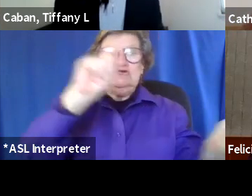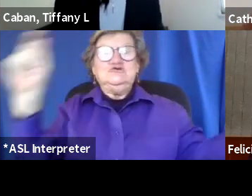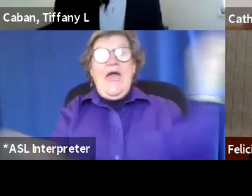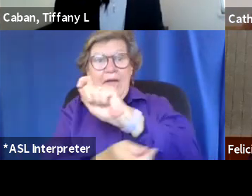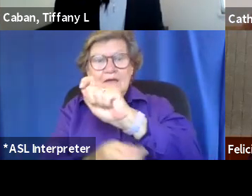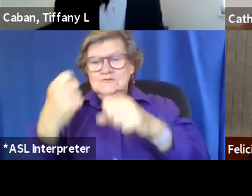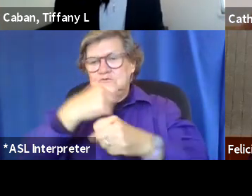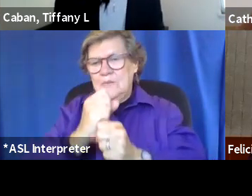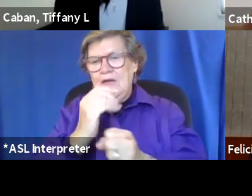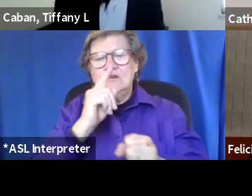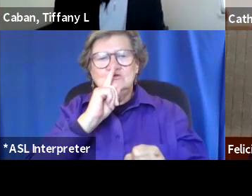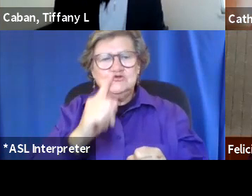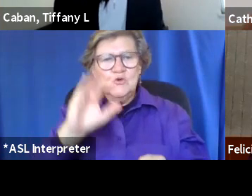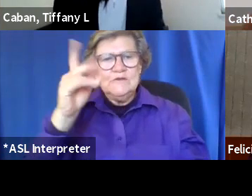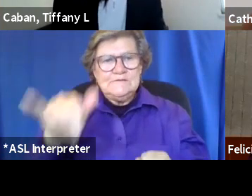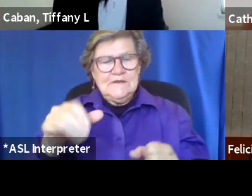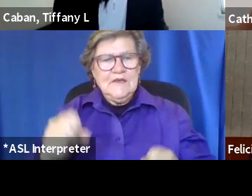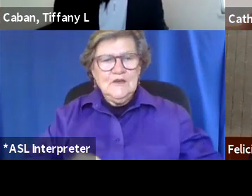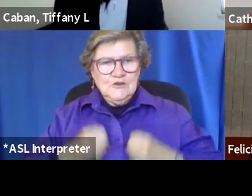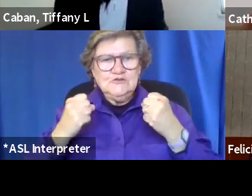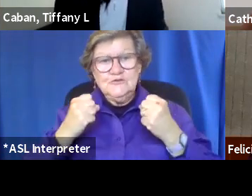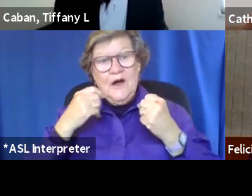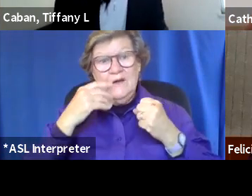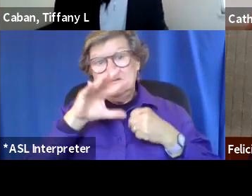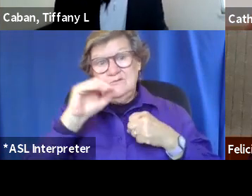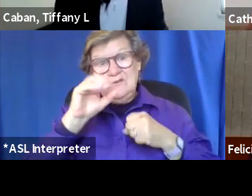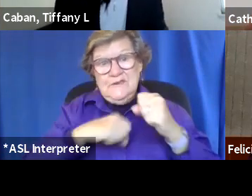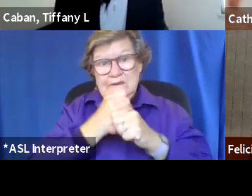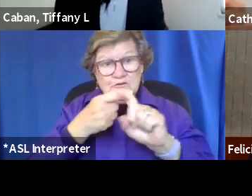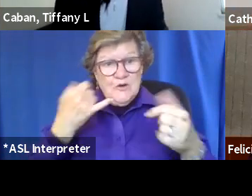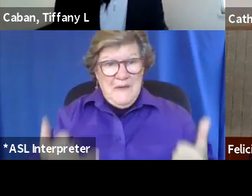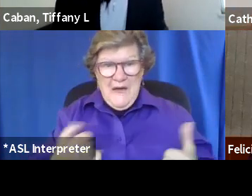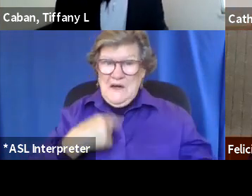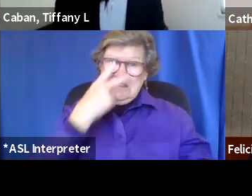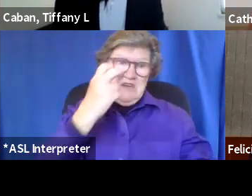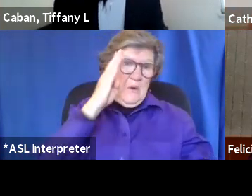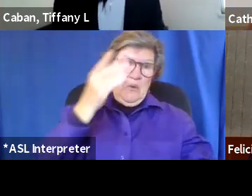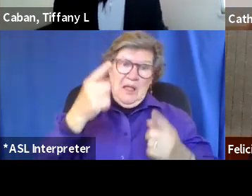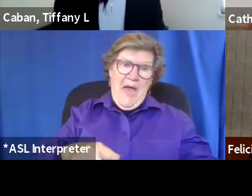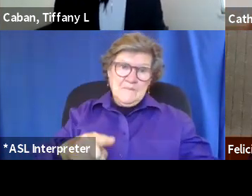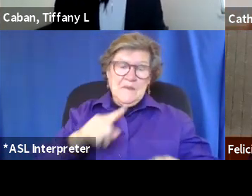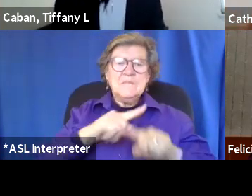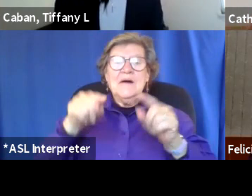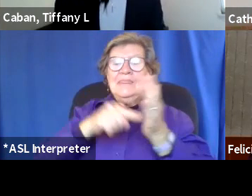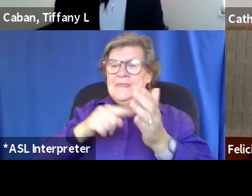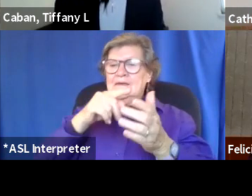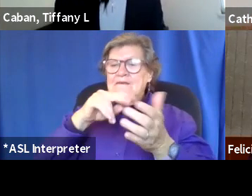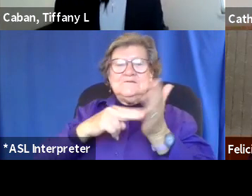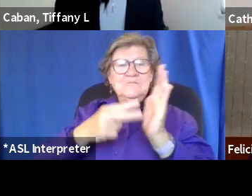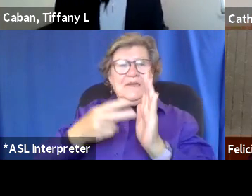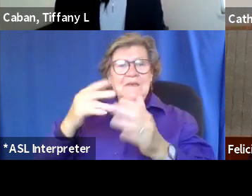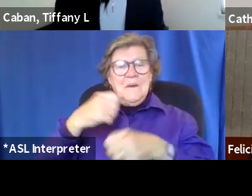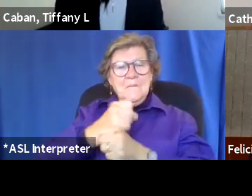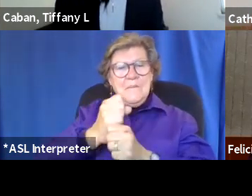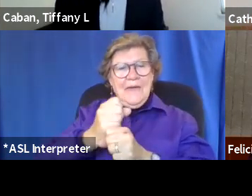city does survive post 50 years from now, and we won't. So if we have to build actual resilient infrastructure, this means turning Rikers Island into a clean